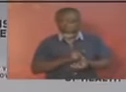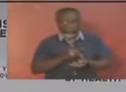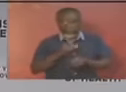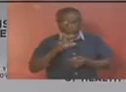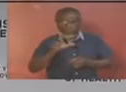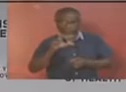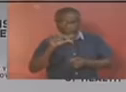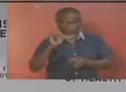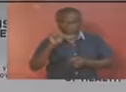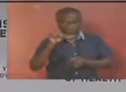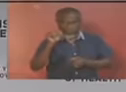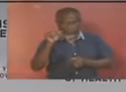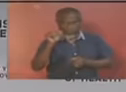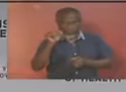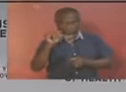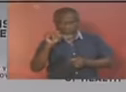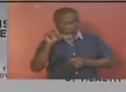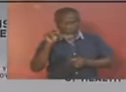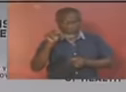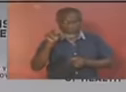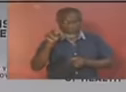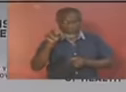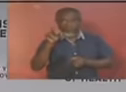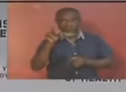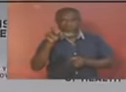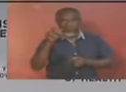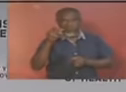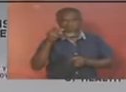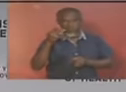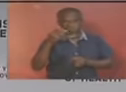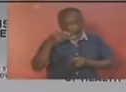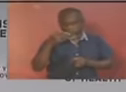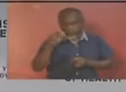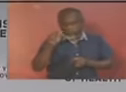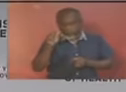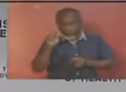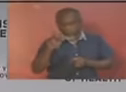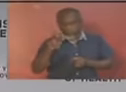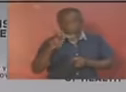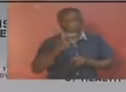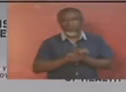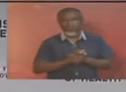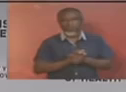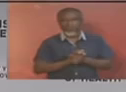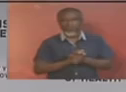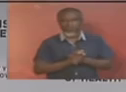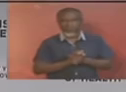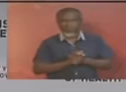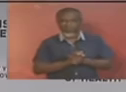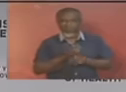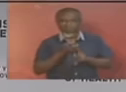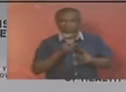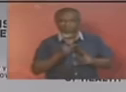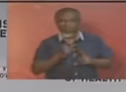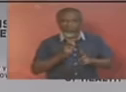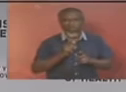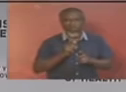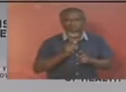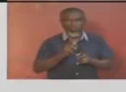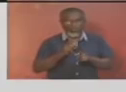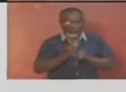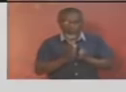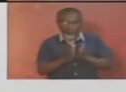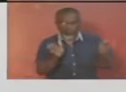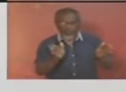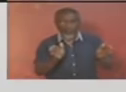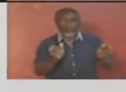She is the Director of Surveillance, Disease Prevention and Control Division at the Caribbean Public Health Agency, otherwise